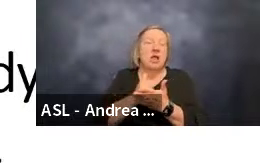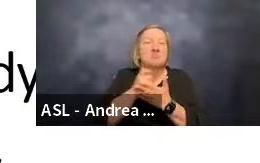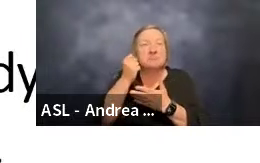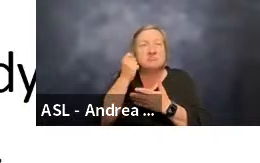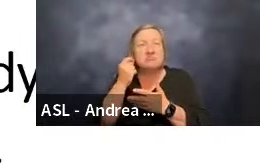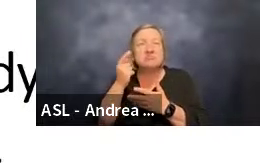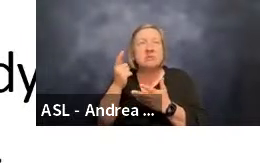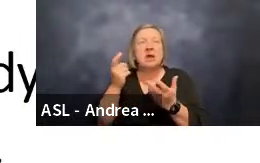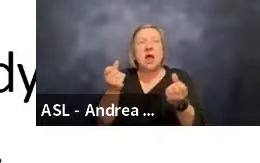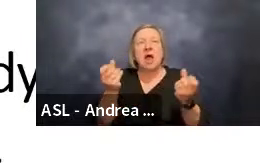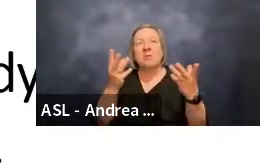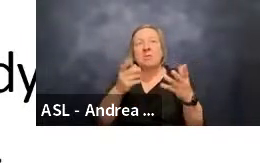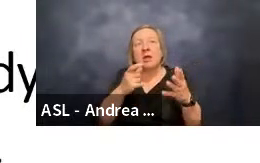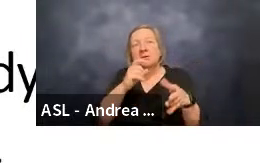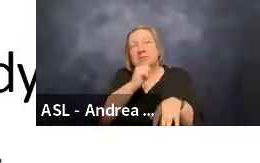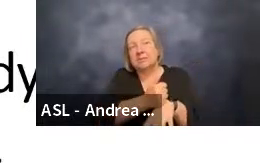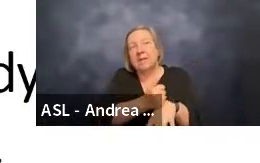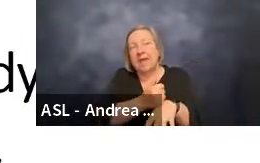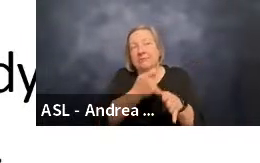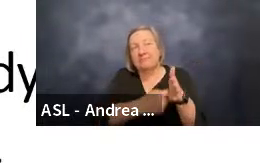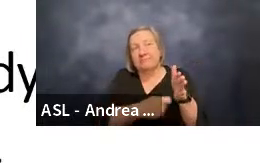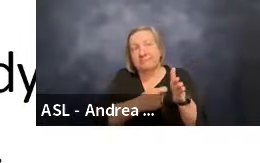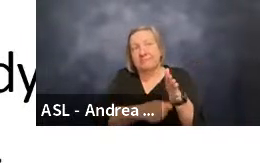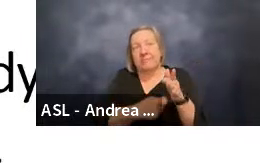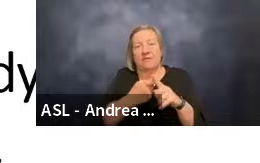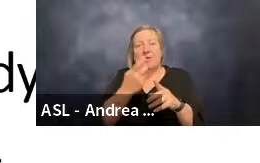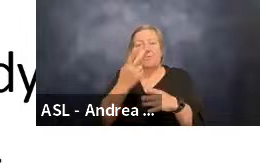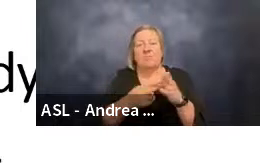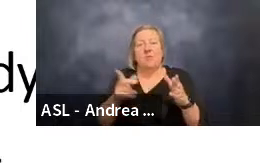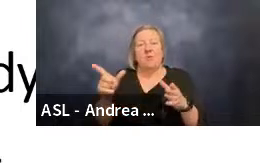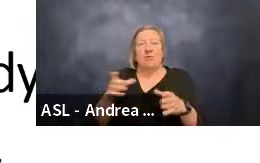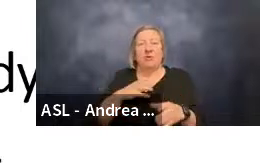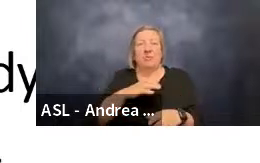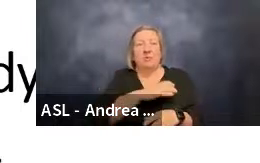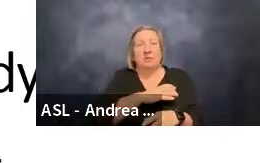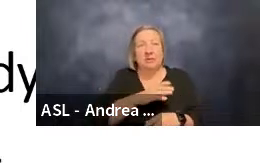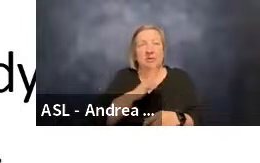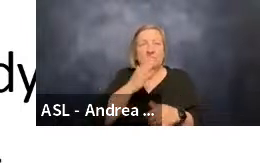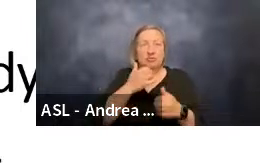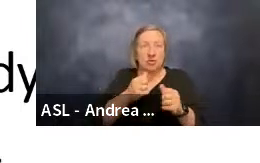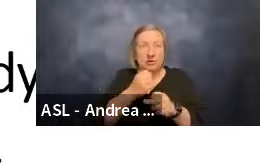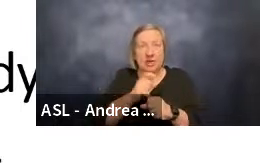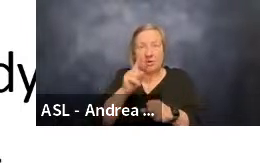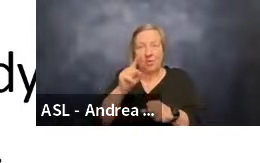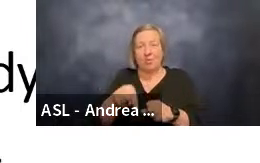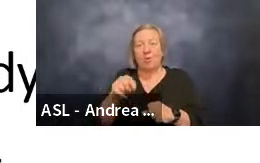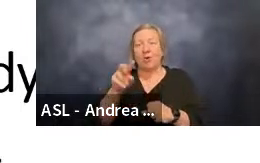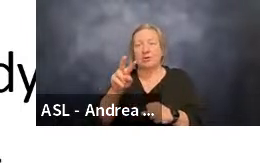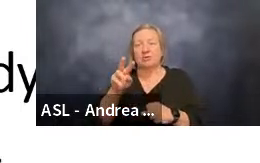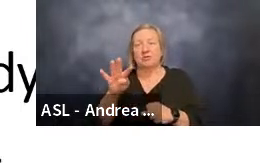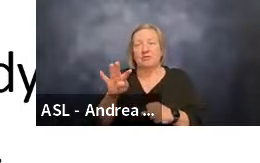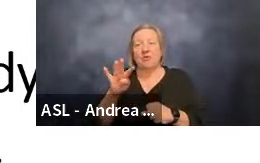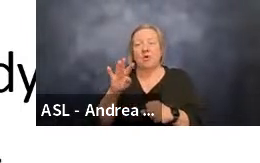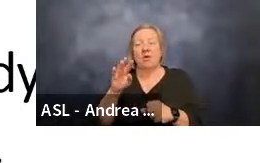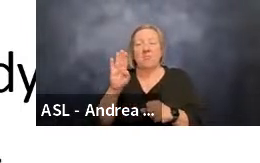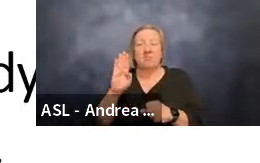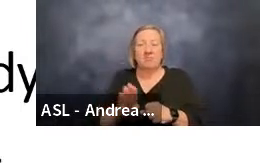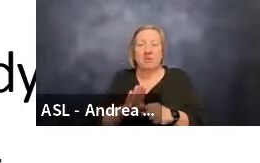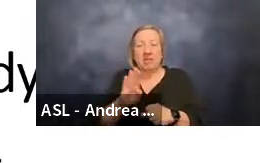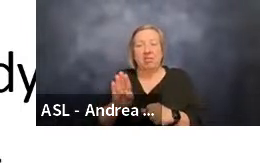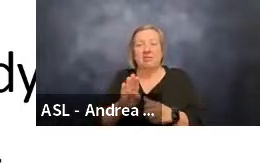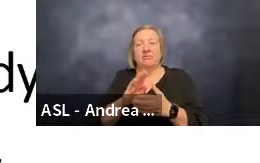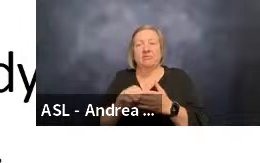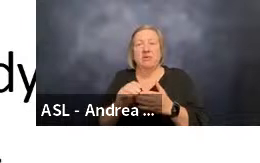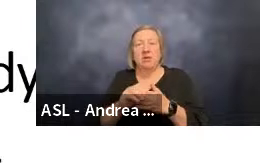2 commissions. We're trying to model financing to leverage at least $1.24 billion in capital funding and be